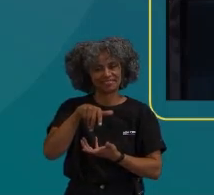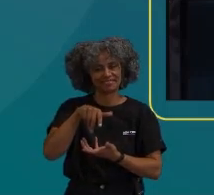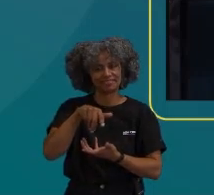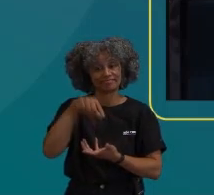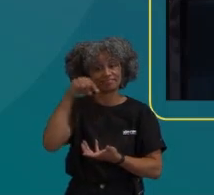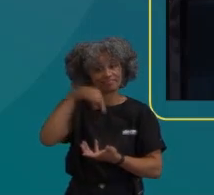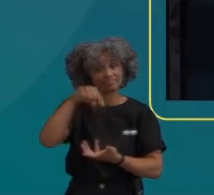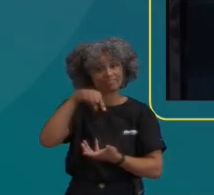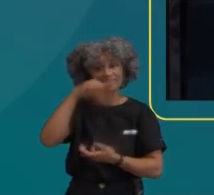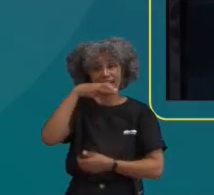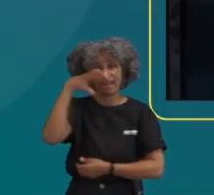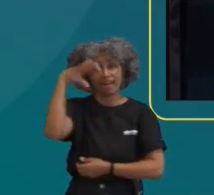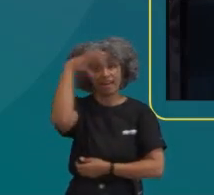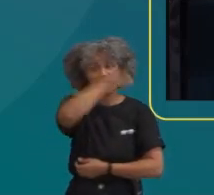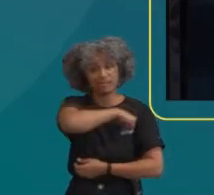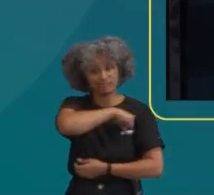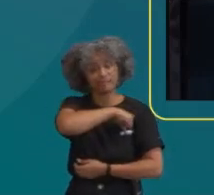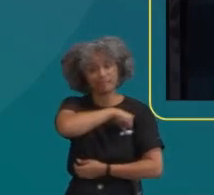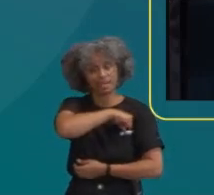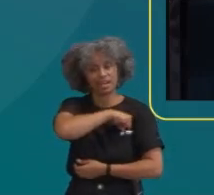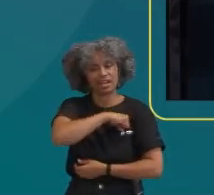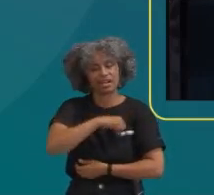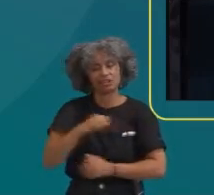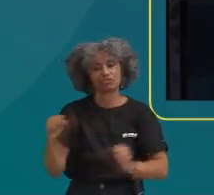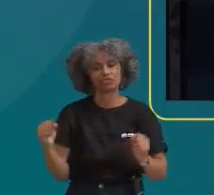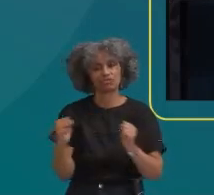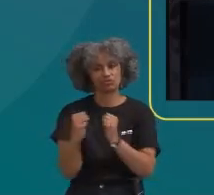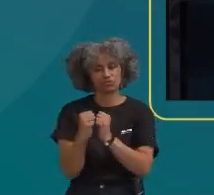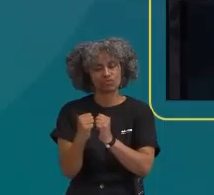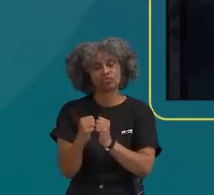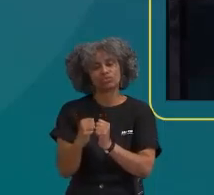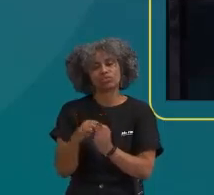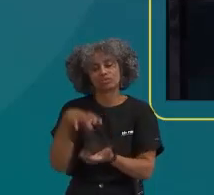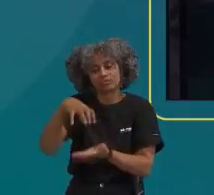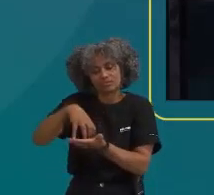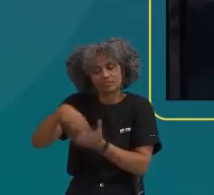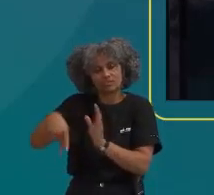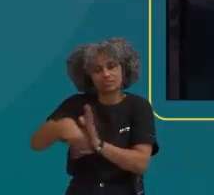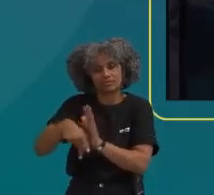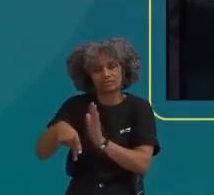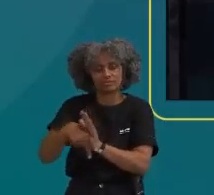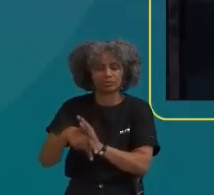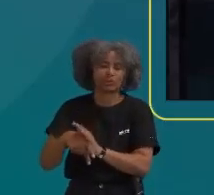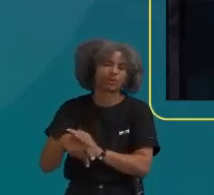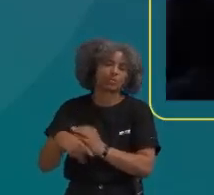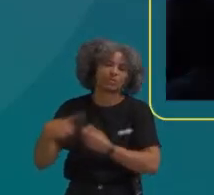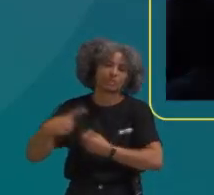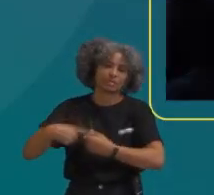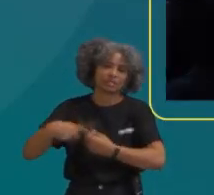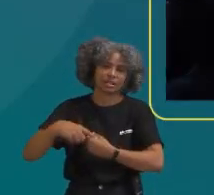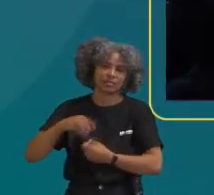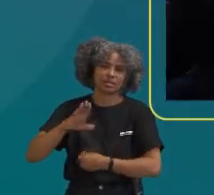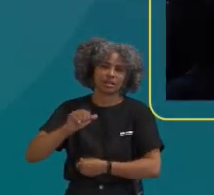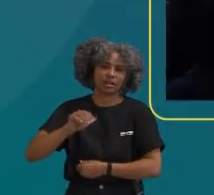planning department in the city of Cape Town. Well done to you and for the great work you're doing. Over to Manaus.